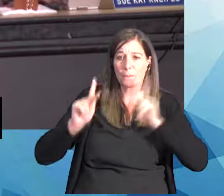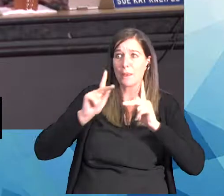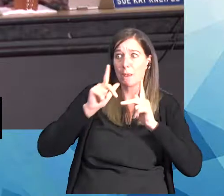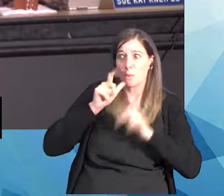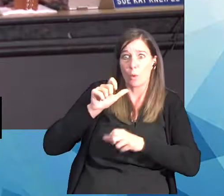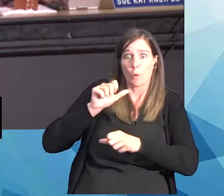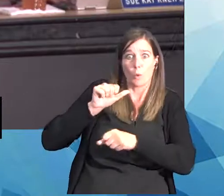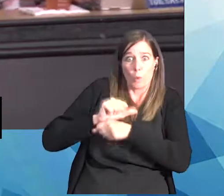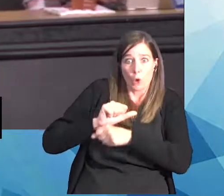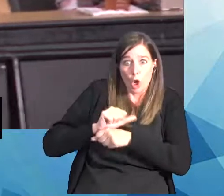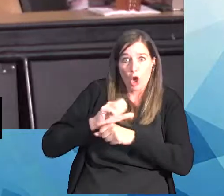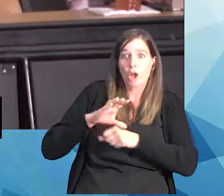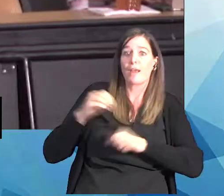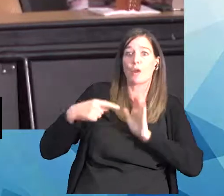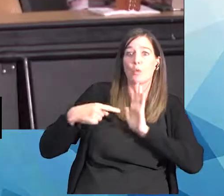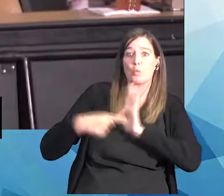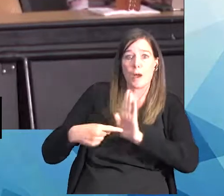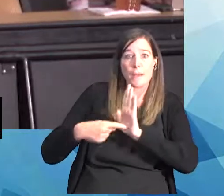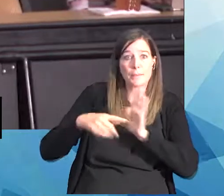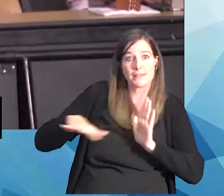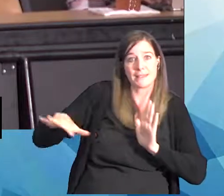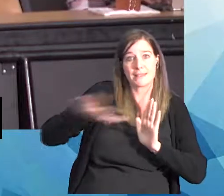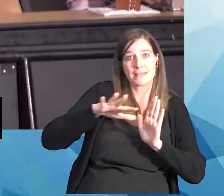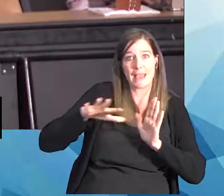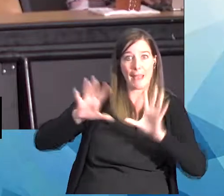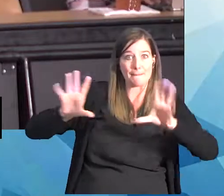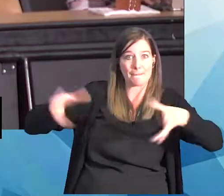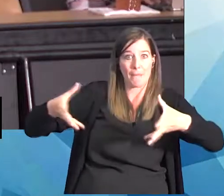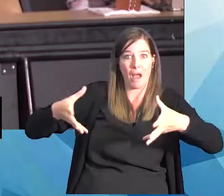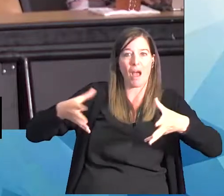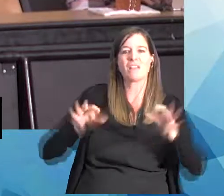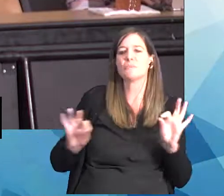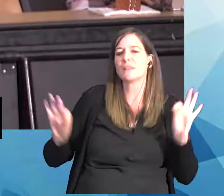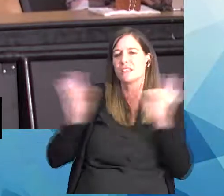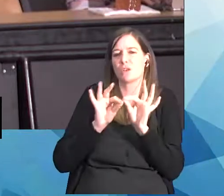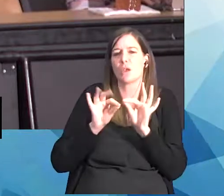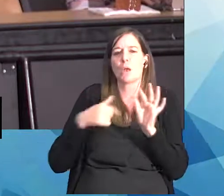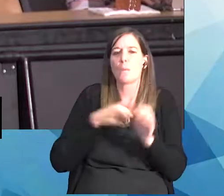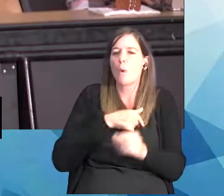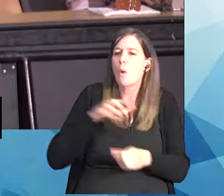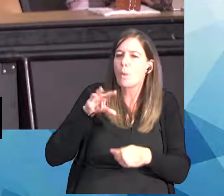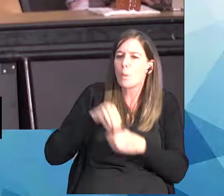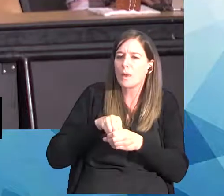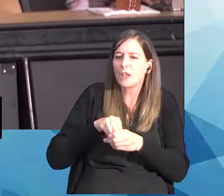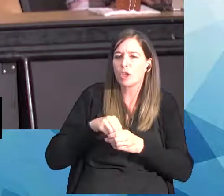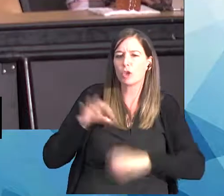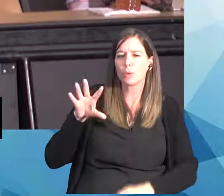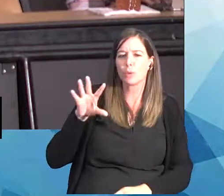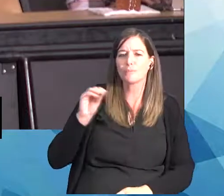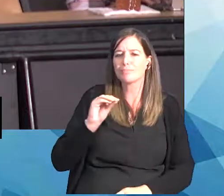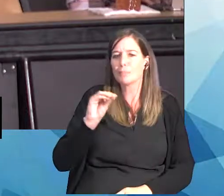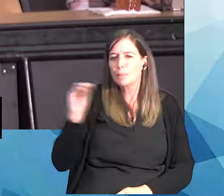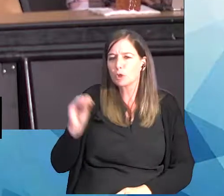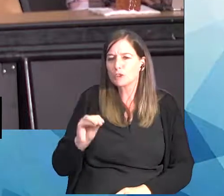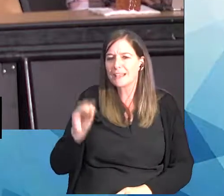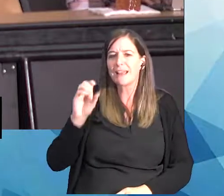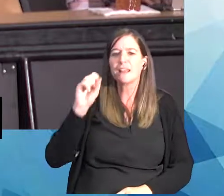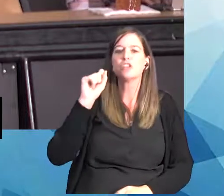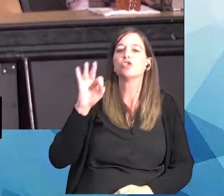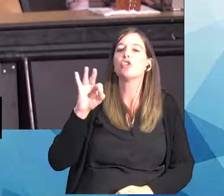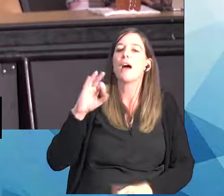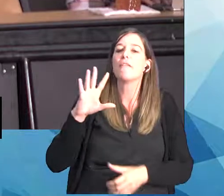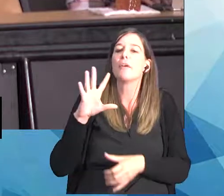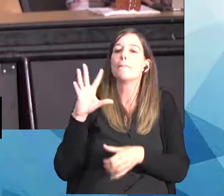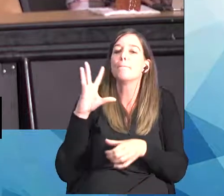think it is also important that we include some sort of percentage for being part of the meeting. Regardless of